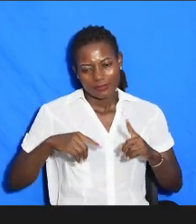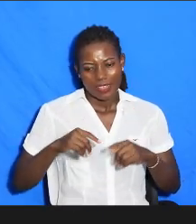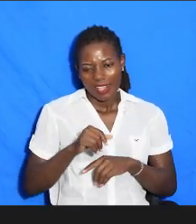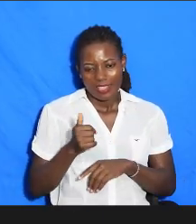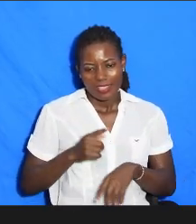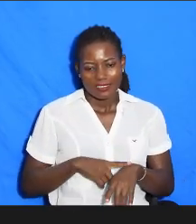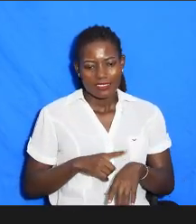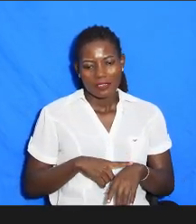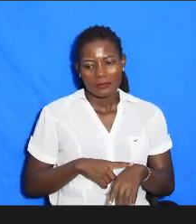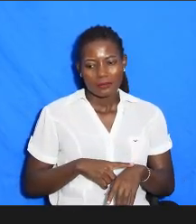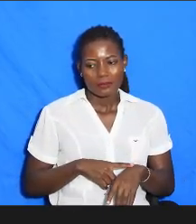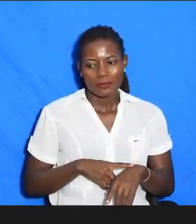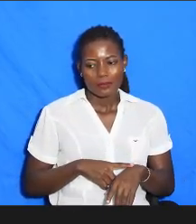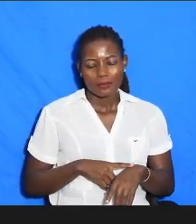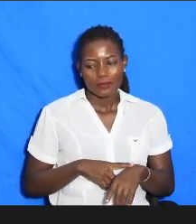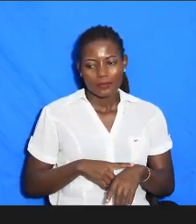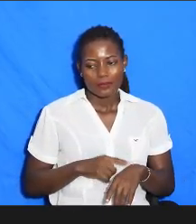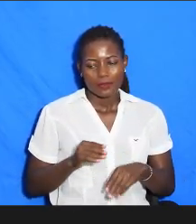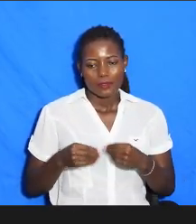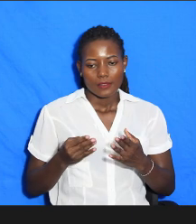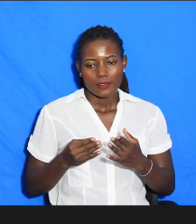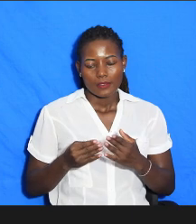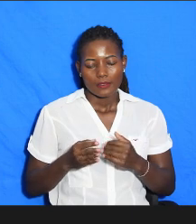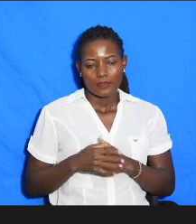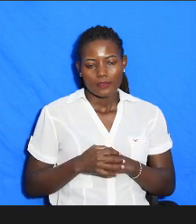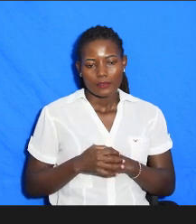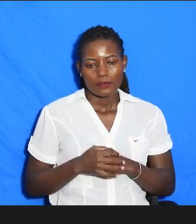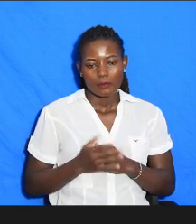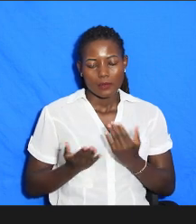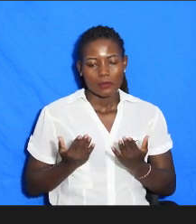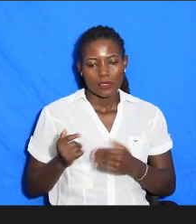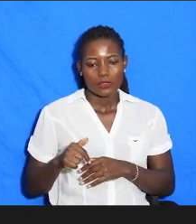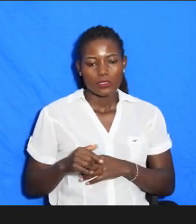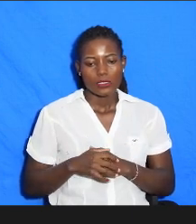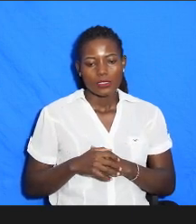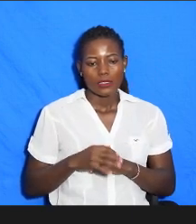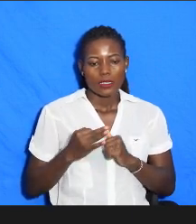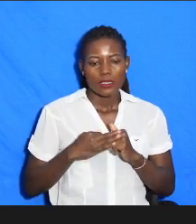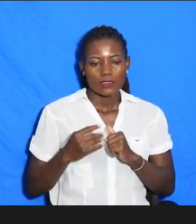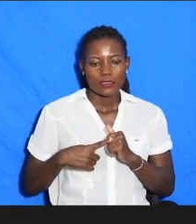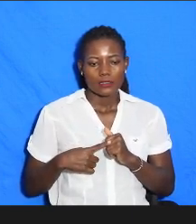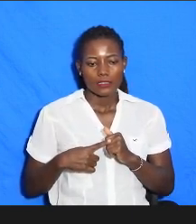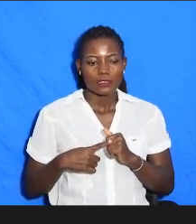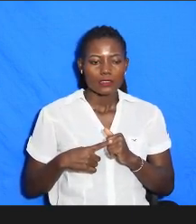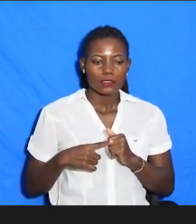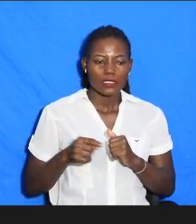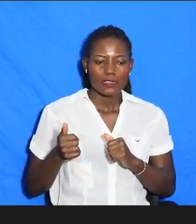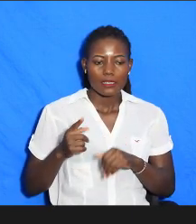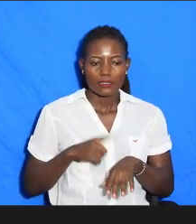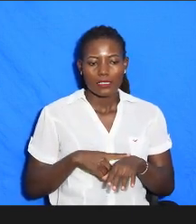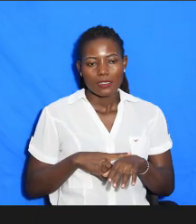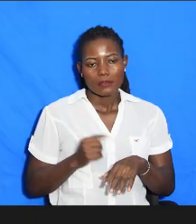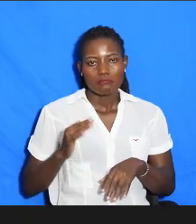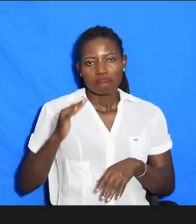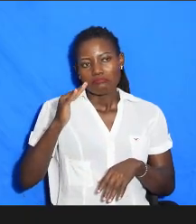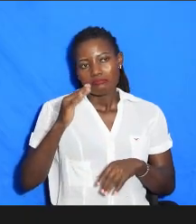where let me give you an estimate, it can be 85, and there are times where it can go up to 86, 87. Then it still